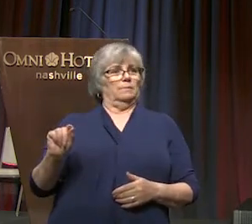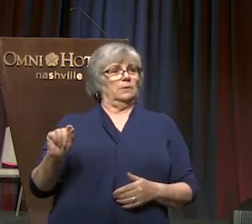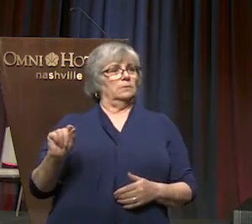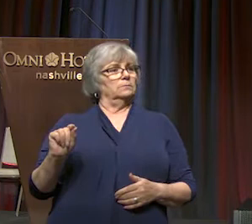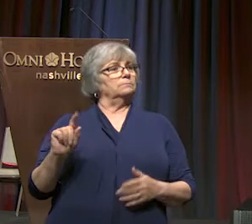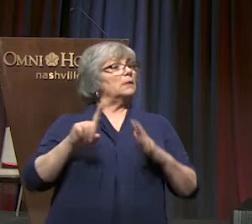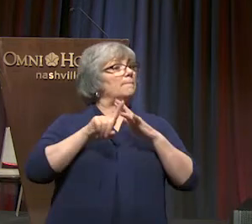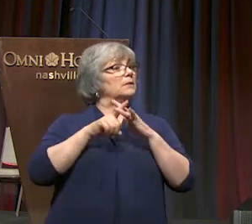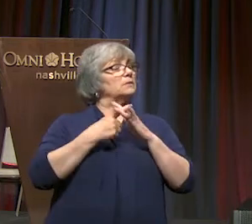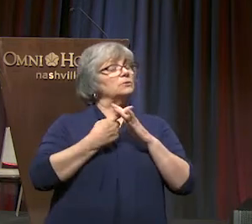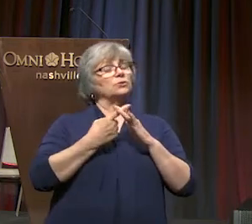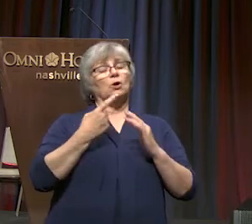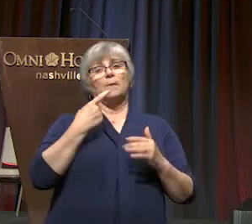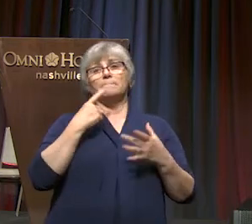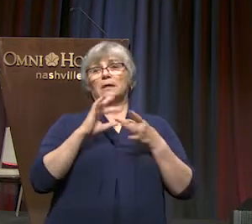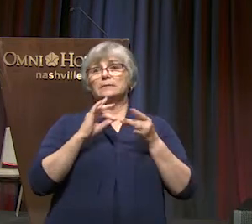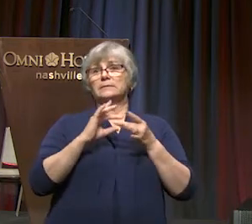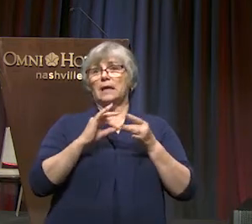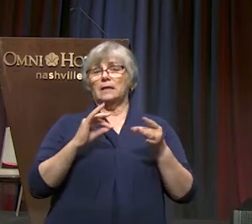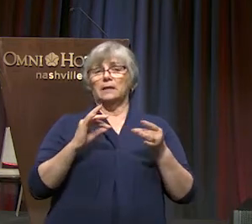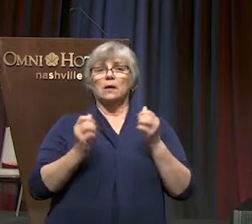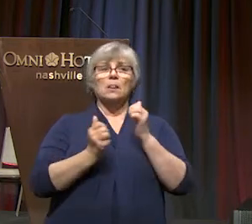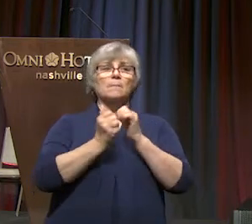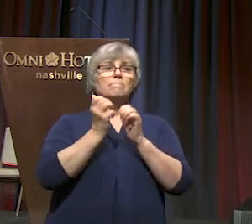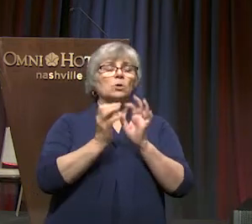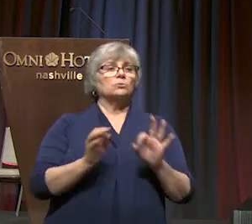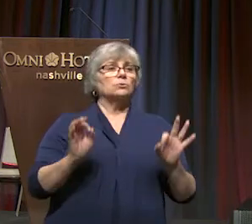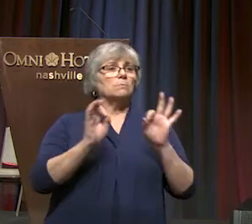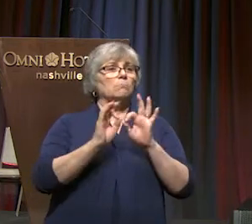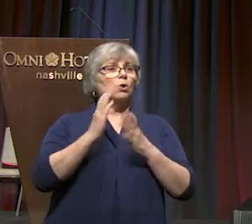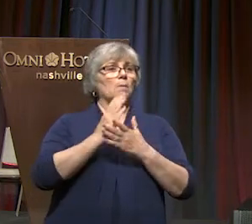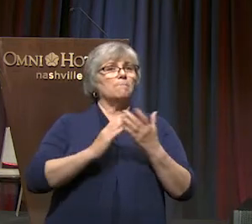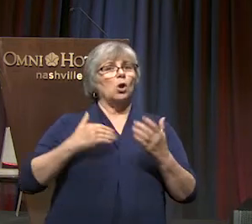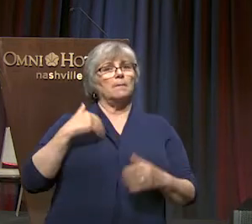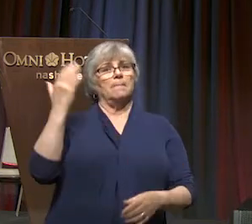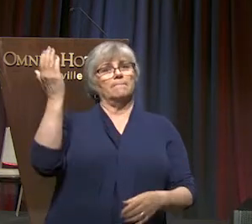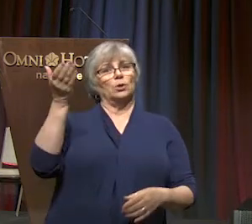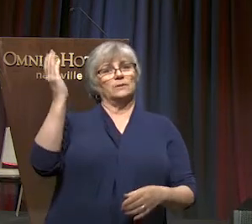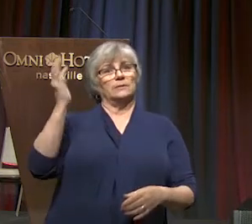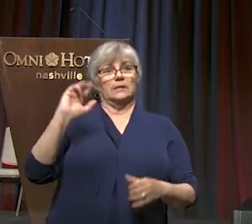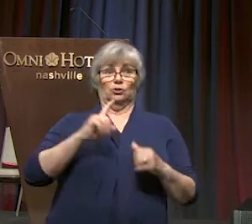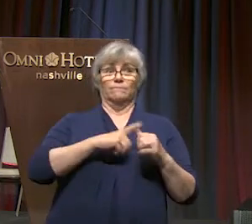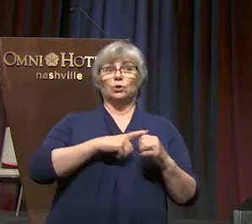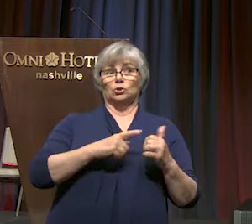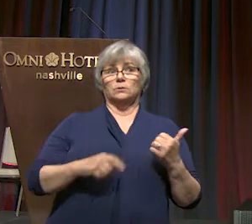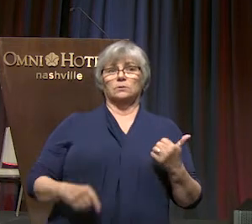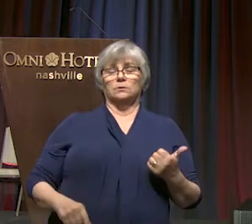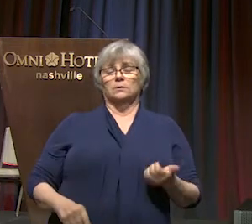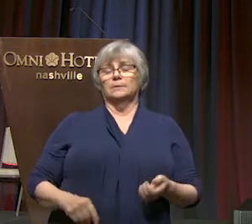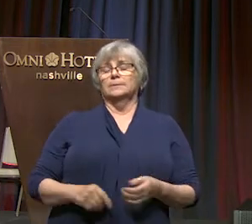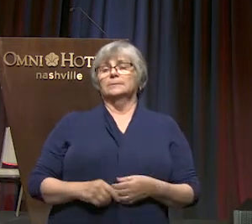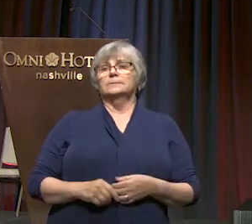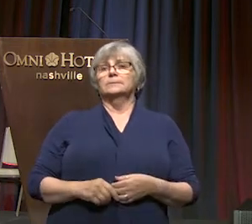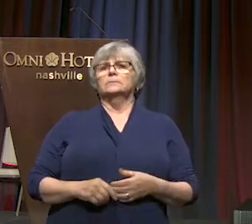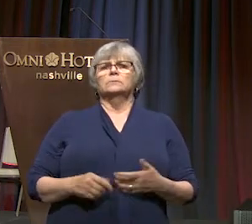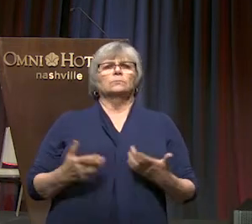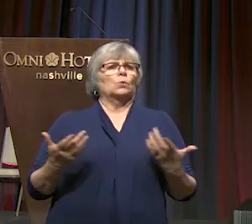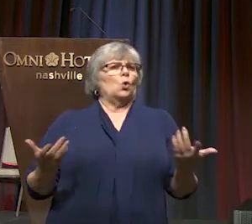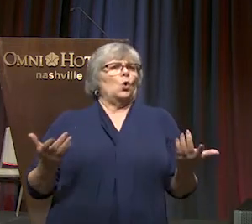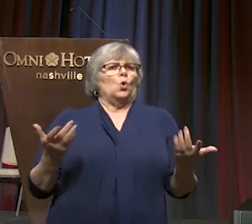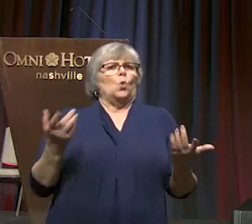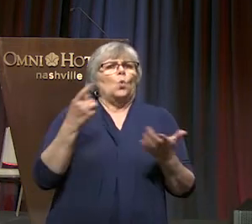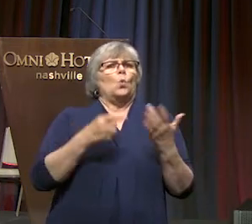start by stating the most important part of my presentation first. What does